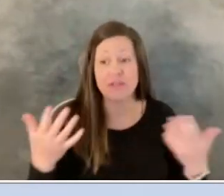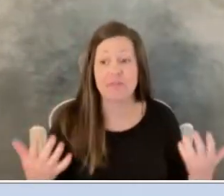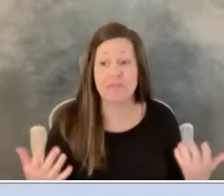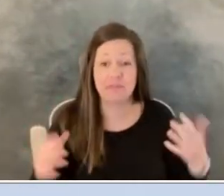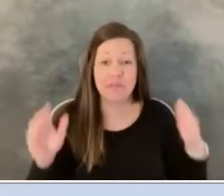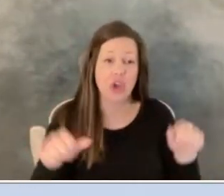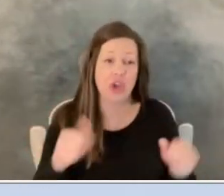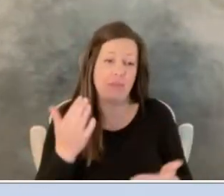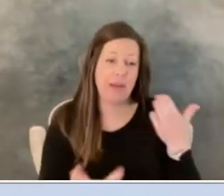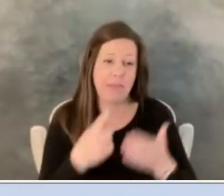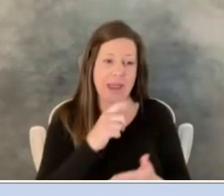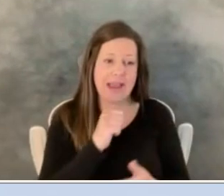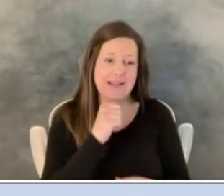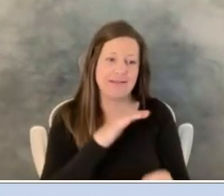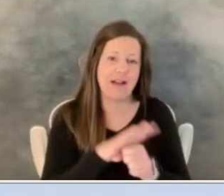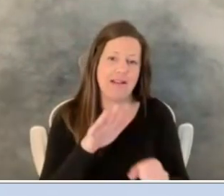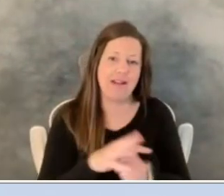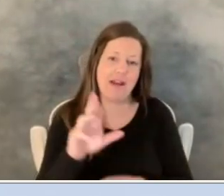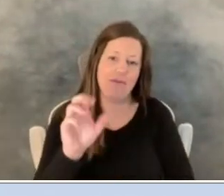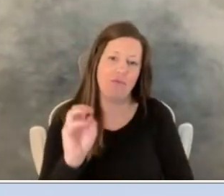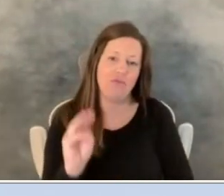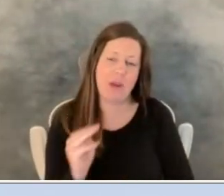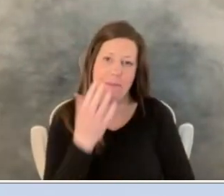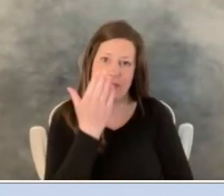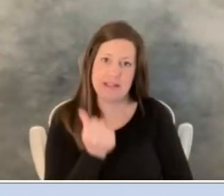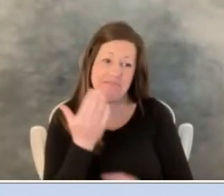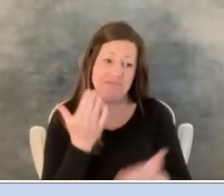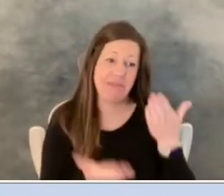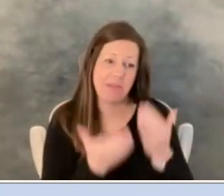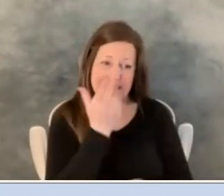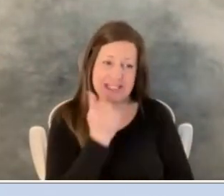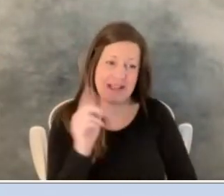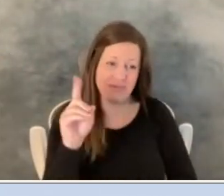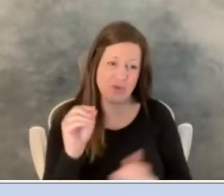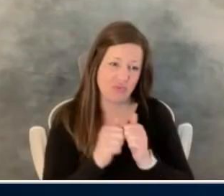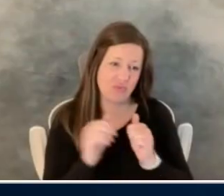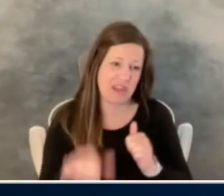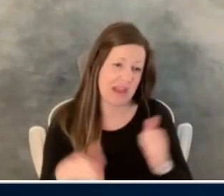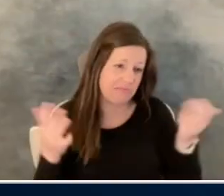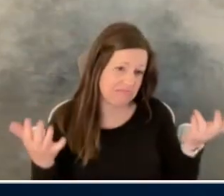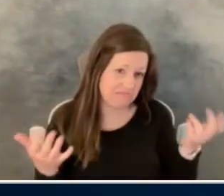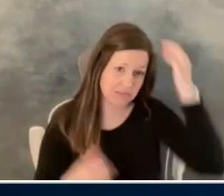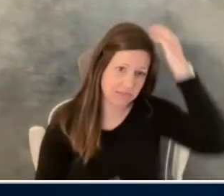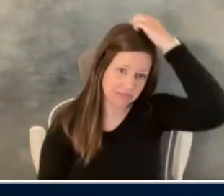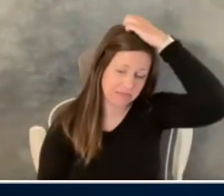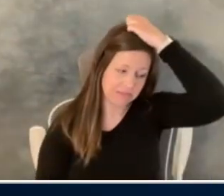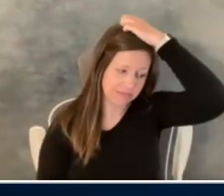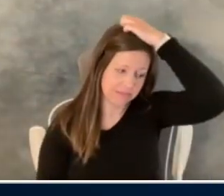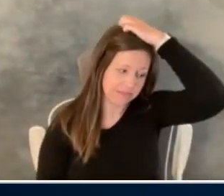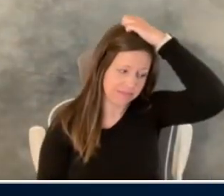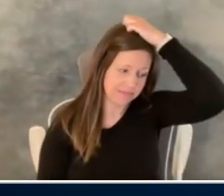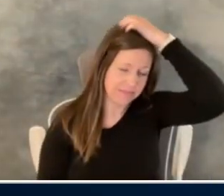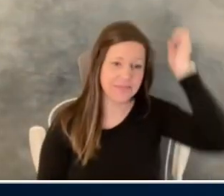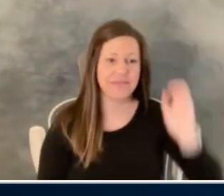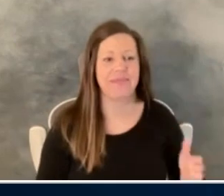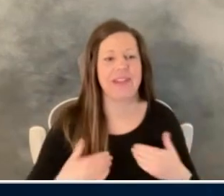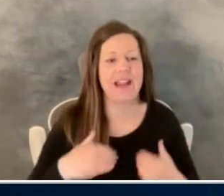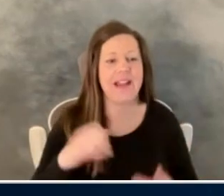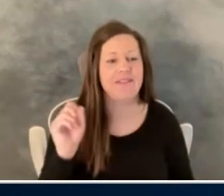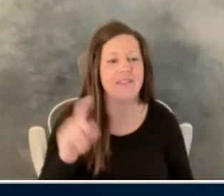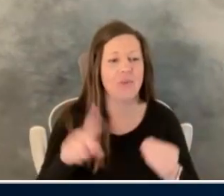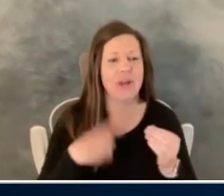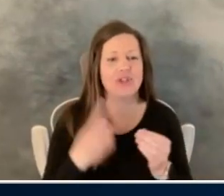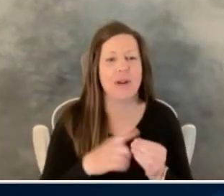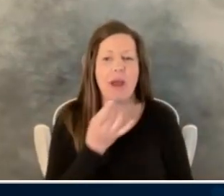because you're not getting enough REM sleep, and there may be a sleep disorder behind that. Denise has a question about lights